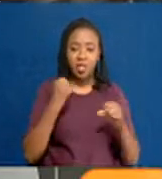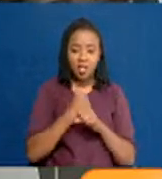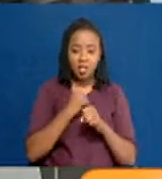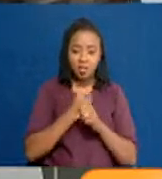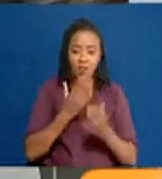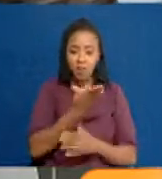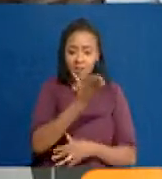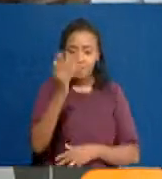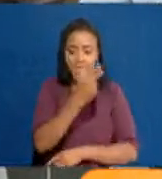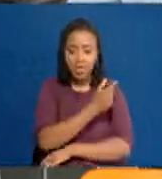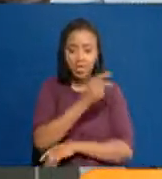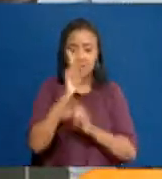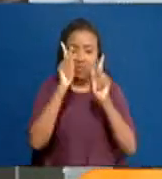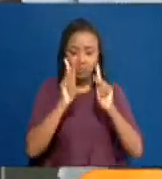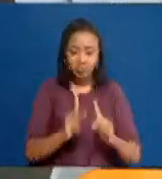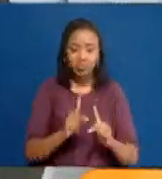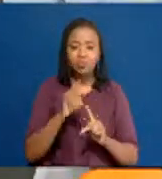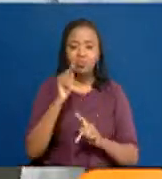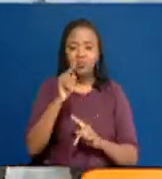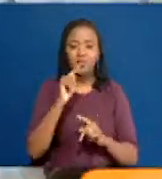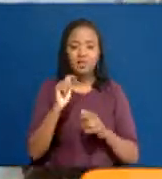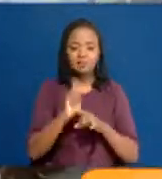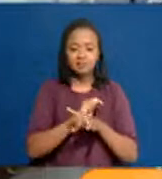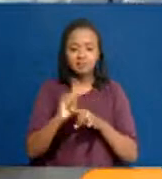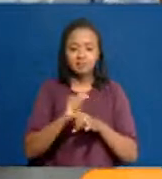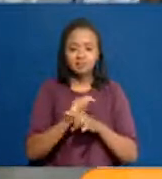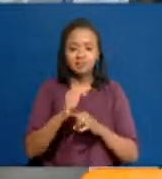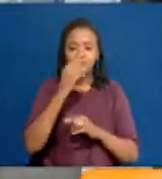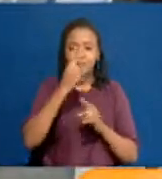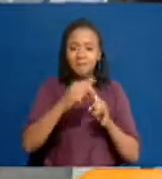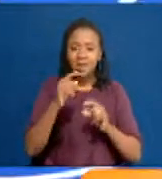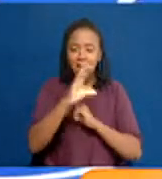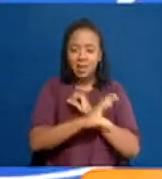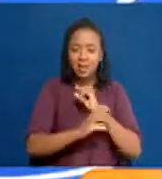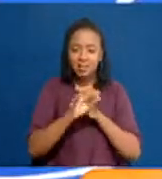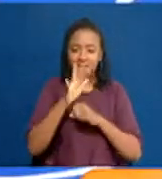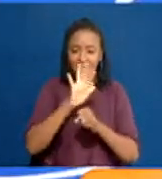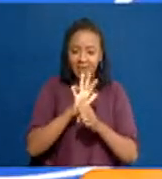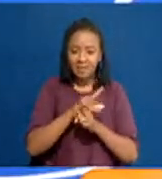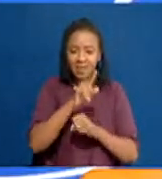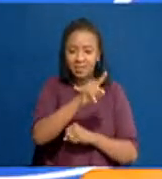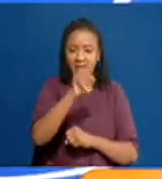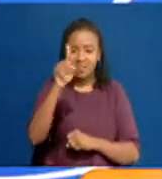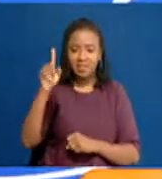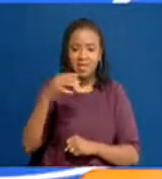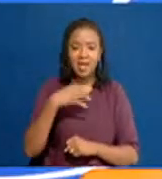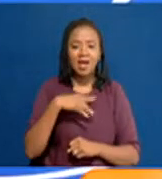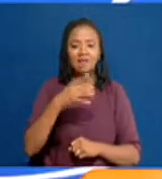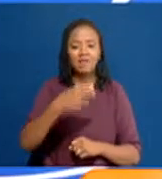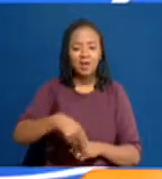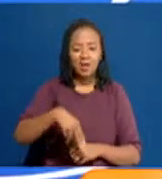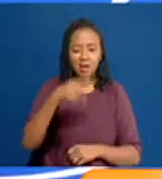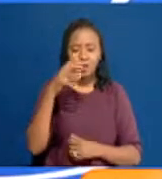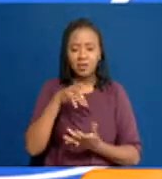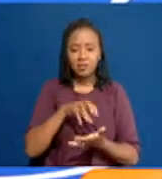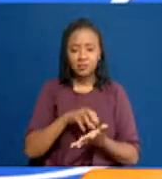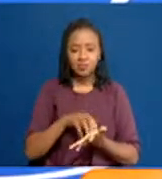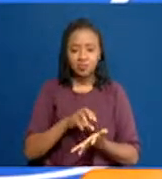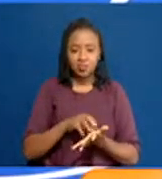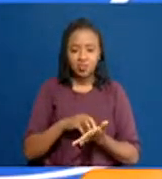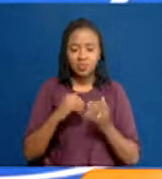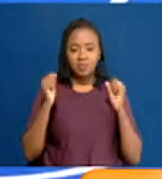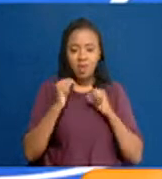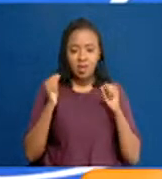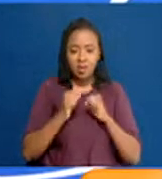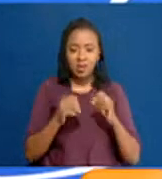new drug, with counties in the western region bearing a high burden of malaria, initiating plans to acquire the new